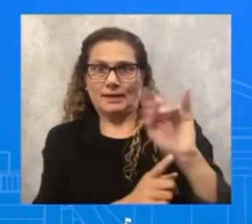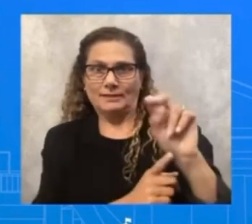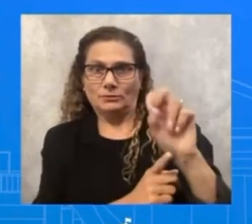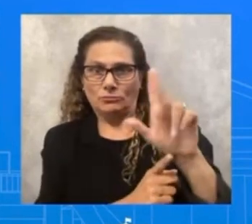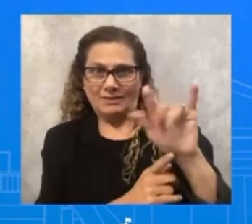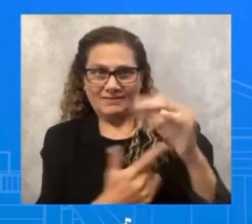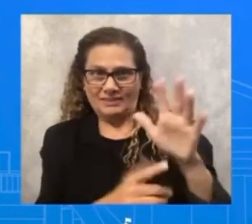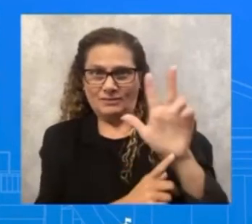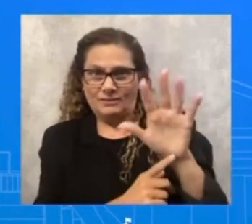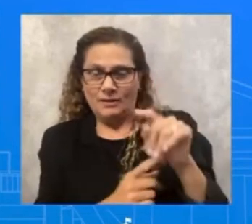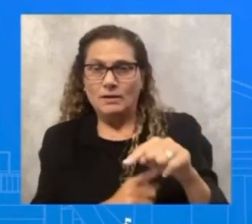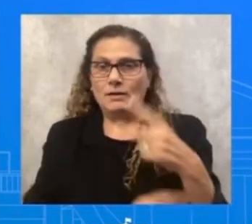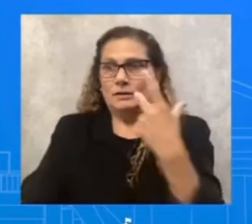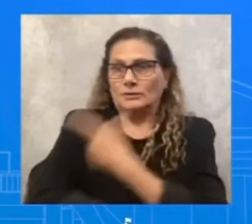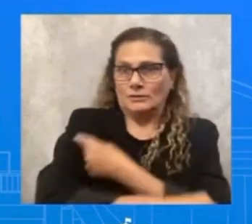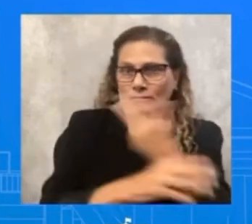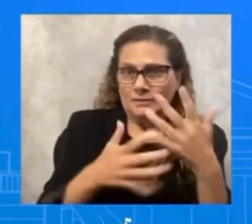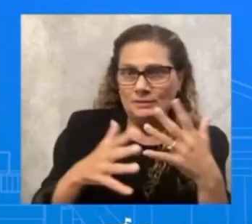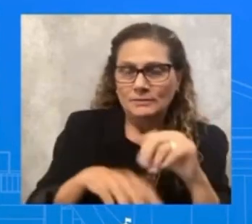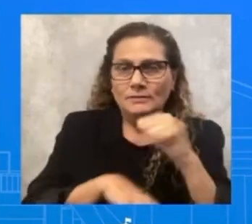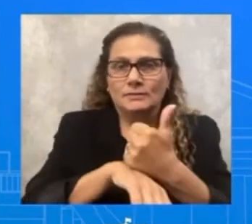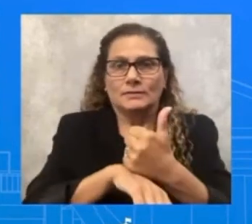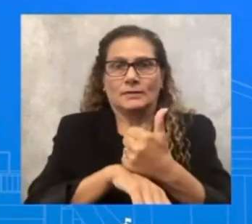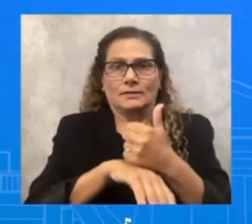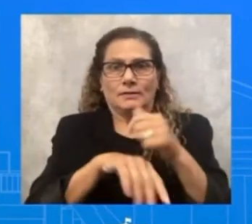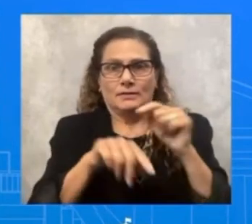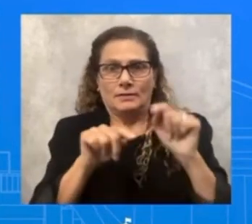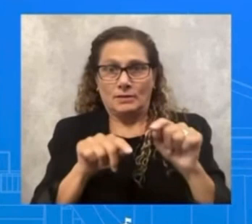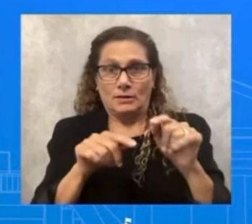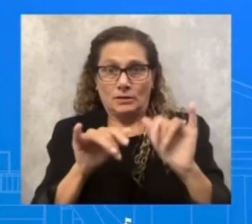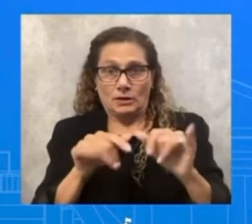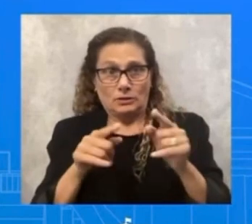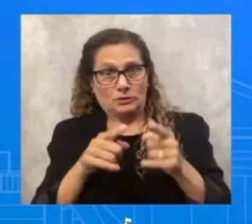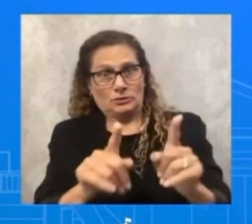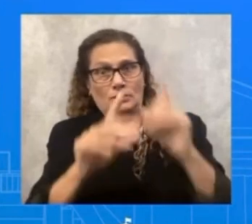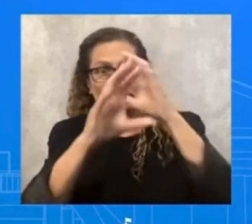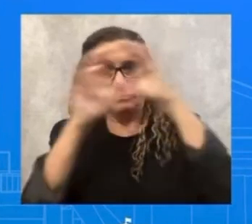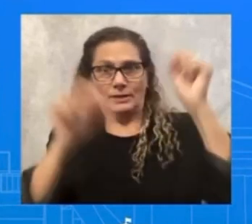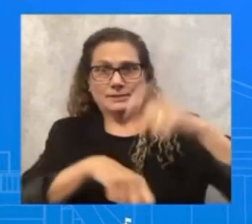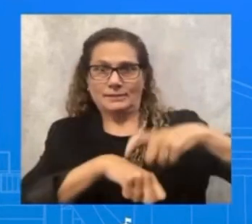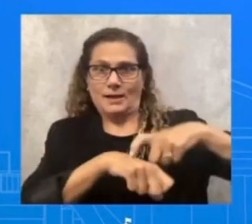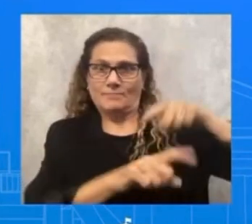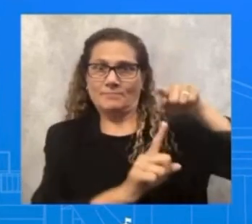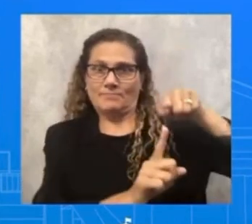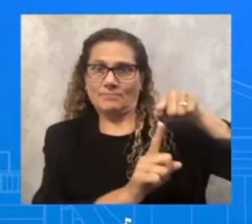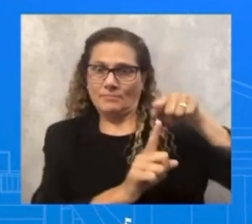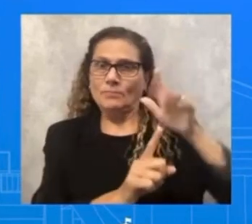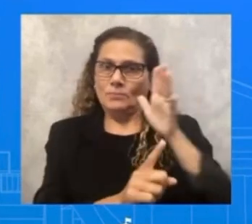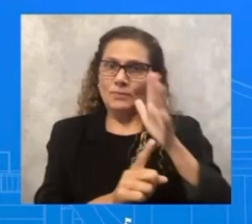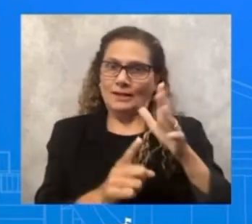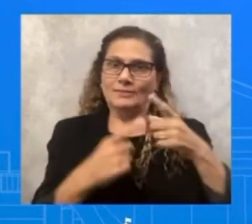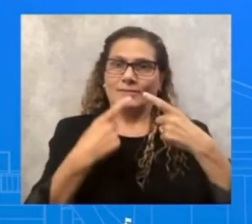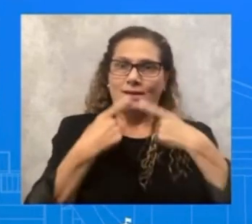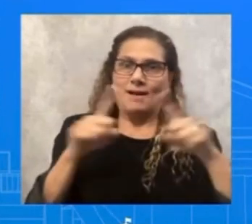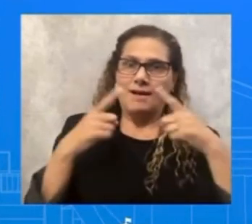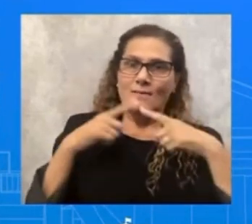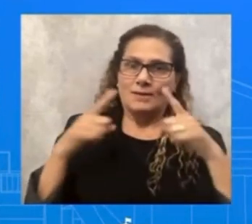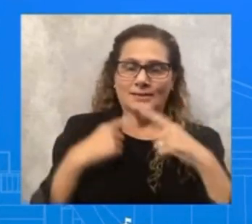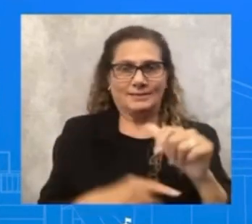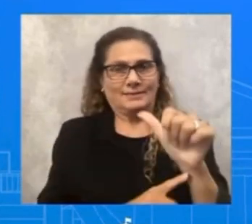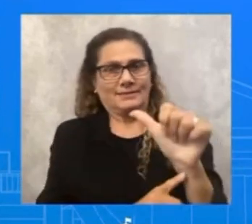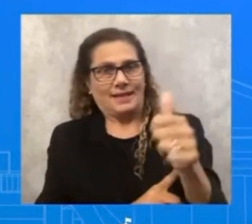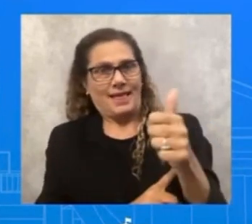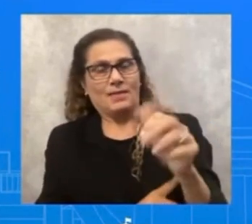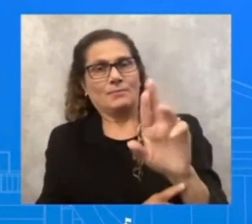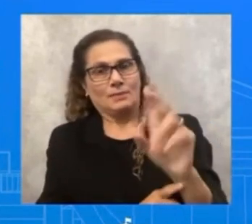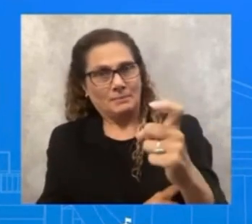during this administration. We will negotiate the 10 drugs that will be public next fall, that will be going into implementation next